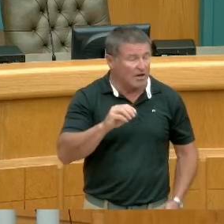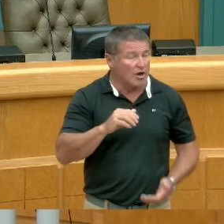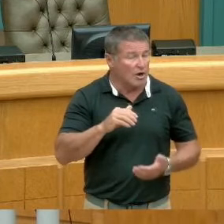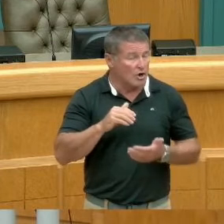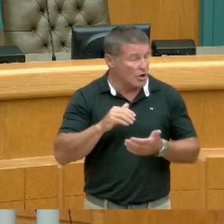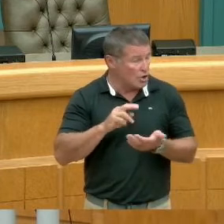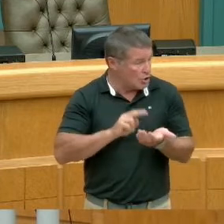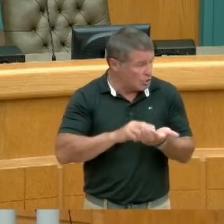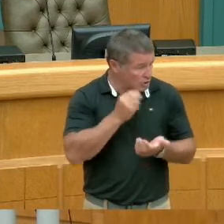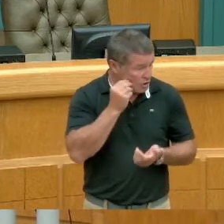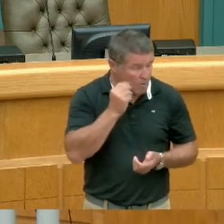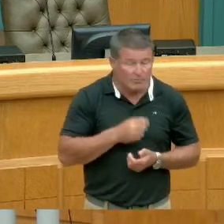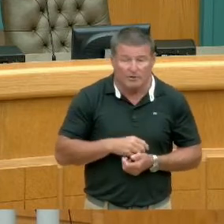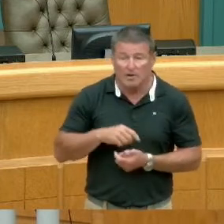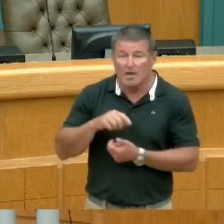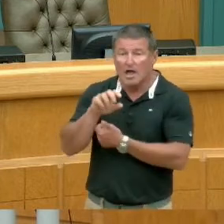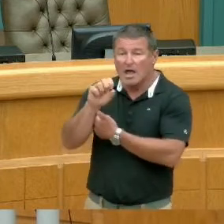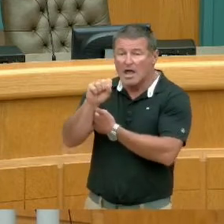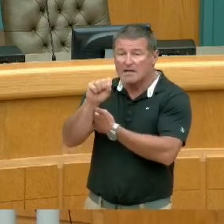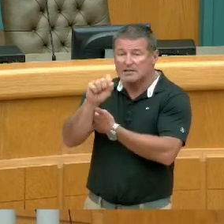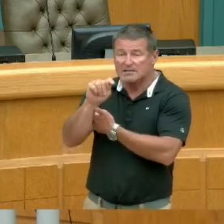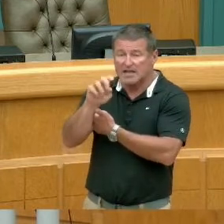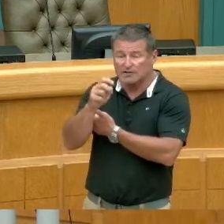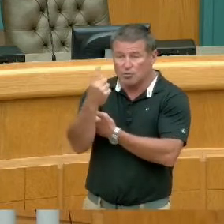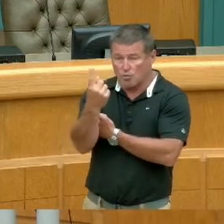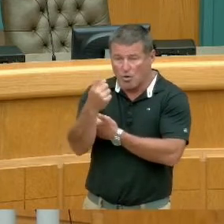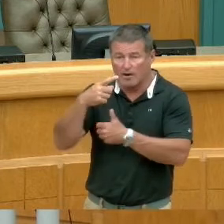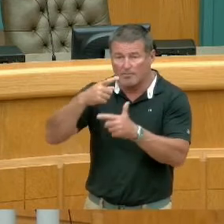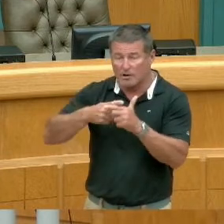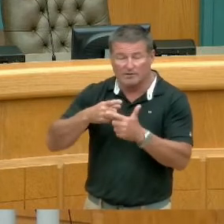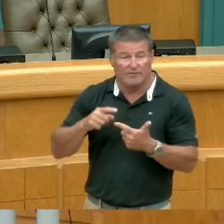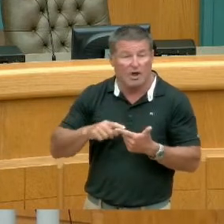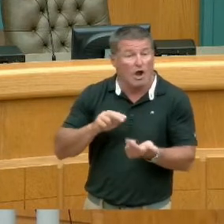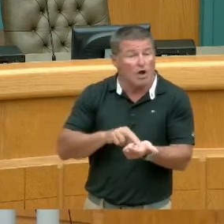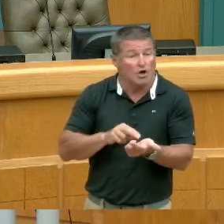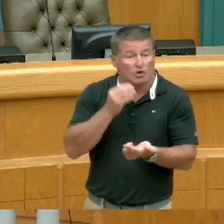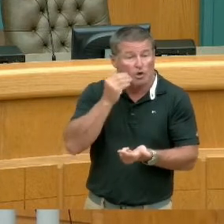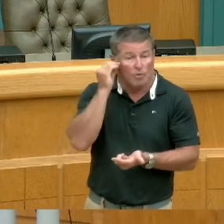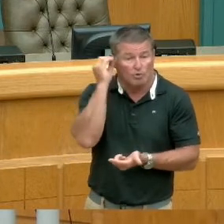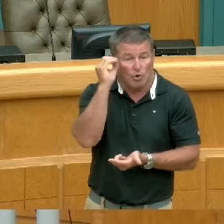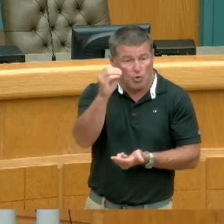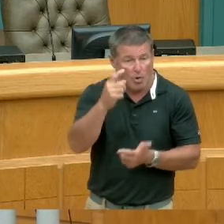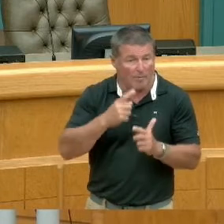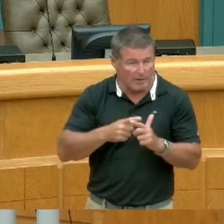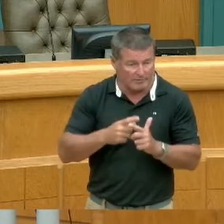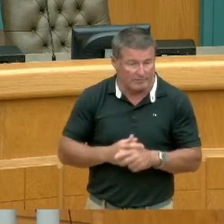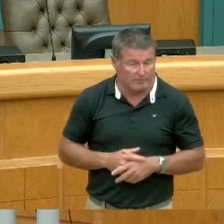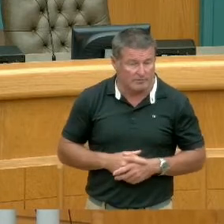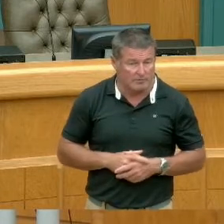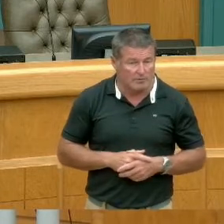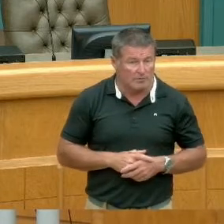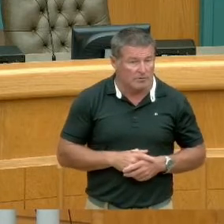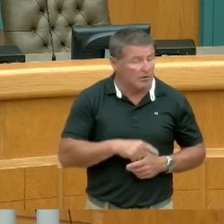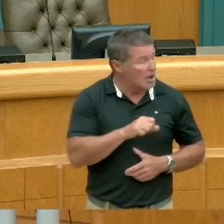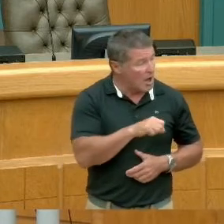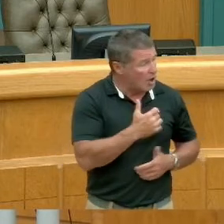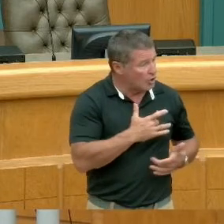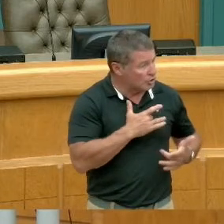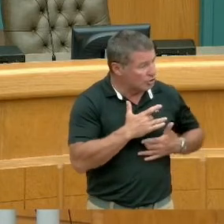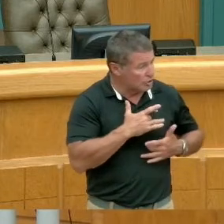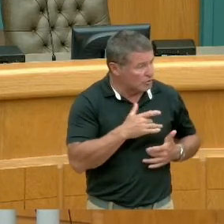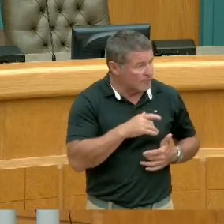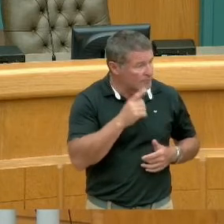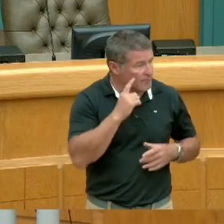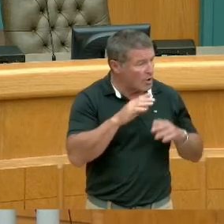positive today, and nursing homes, I have not seen any positives today. And are there any other concerns for other